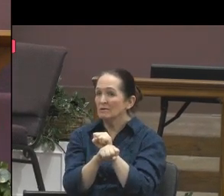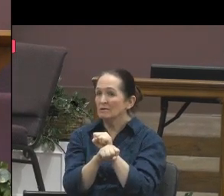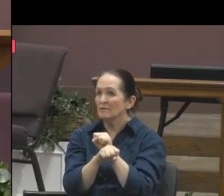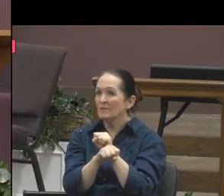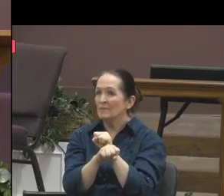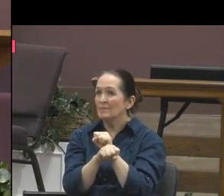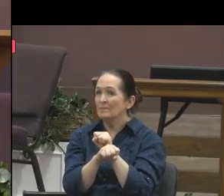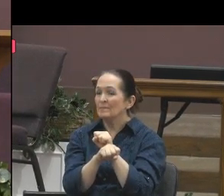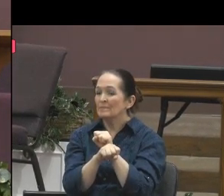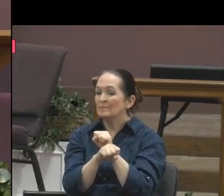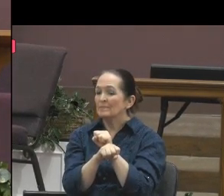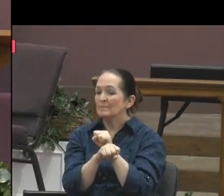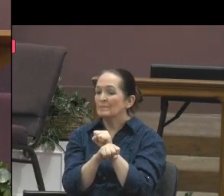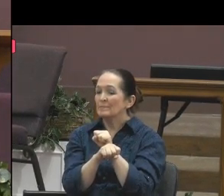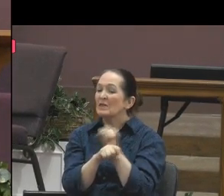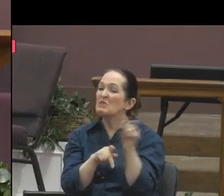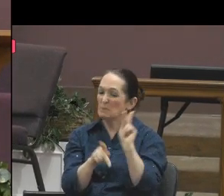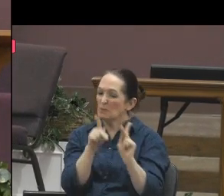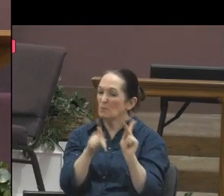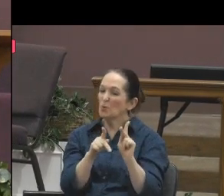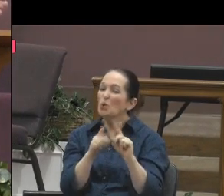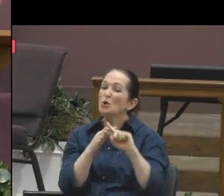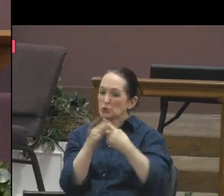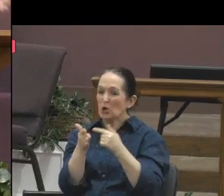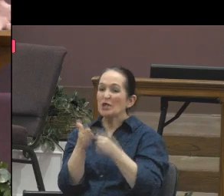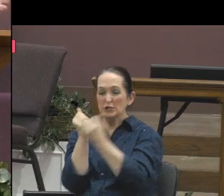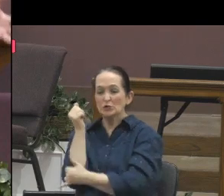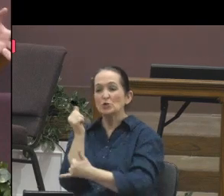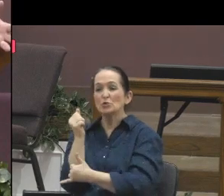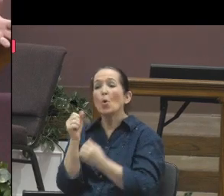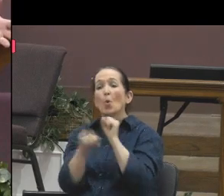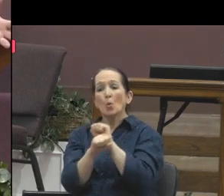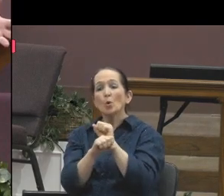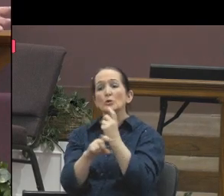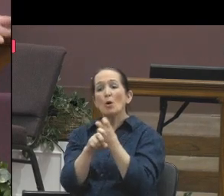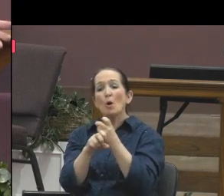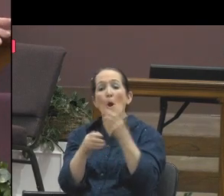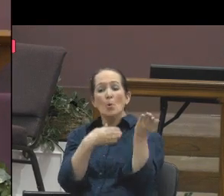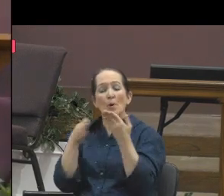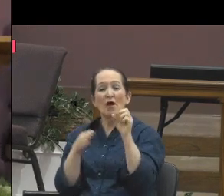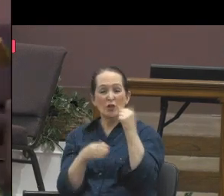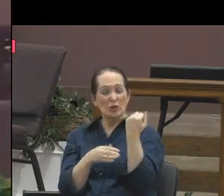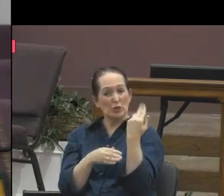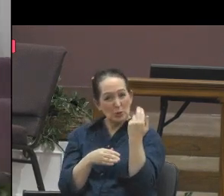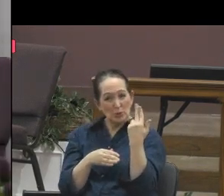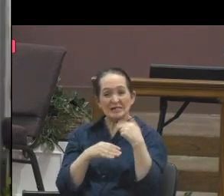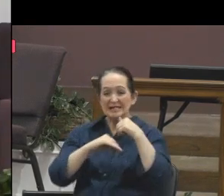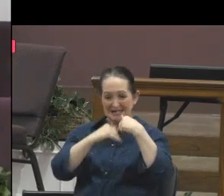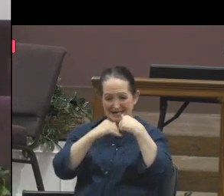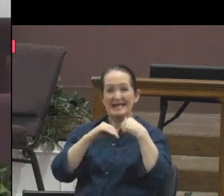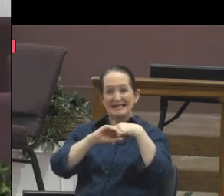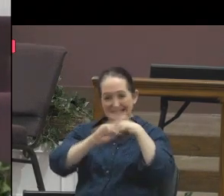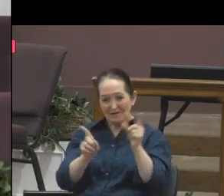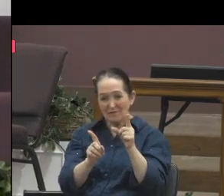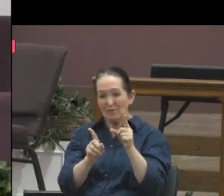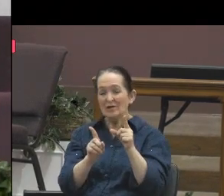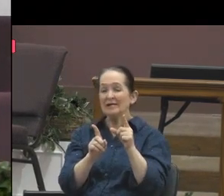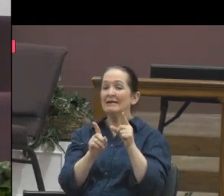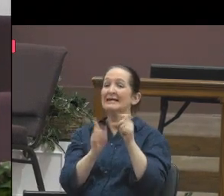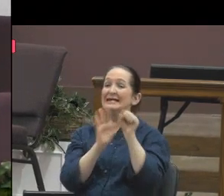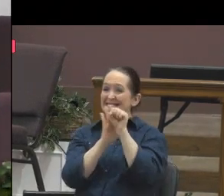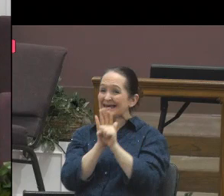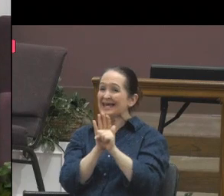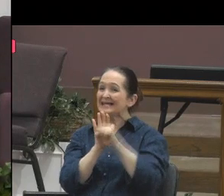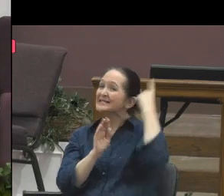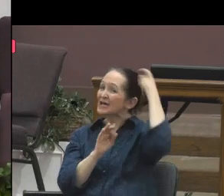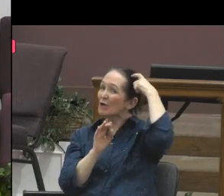The founders of this nation worked hard to bring 13 diverse states and governments together to create